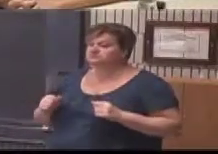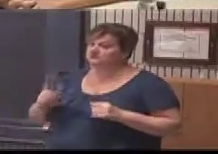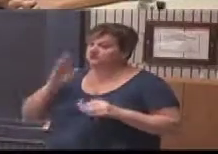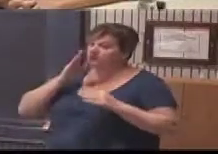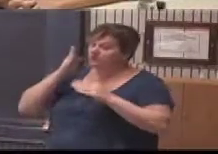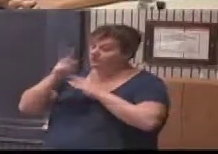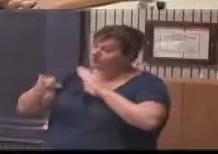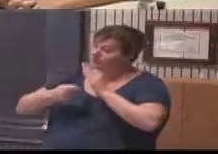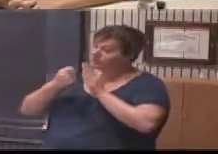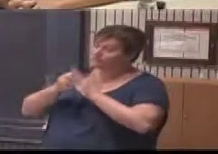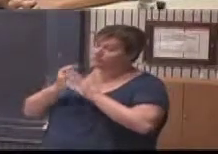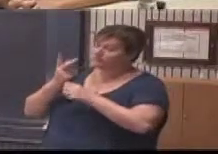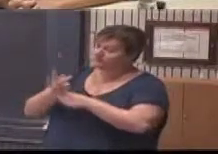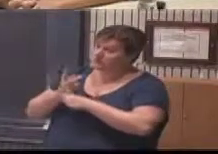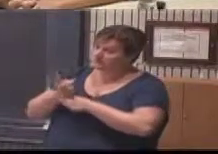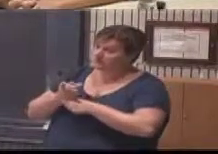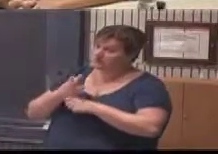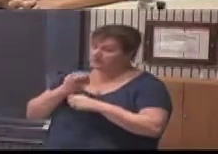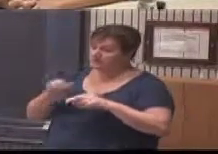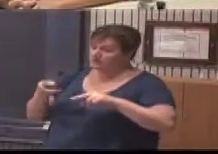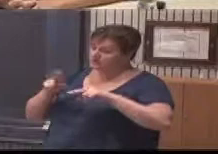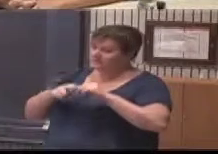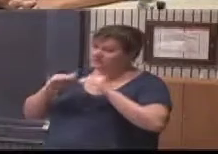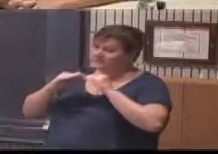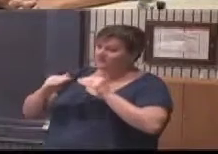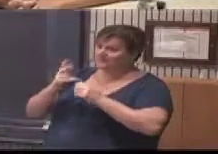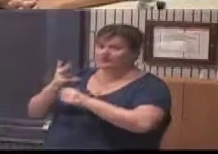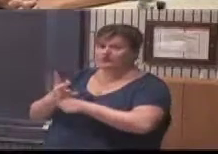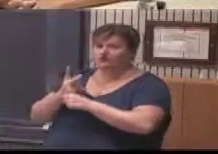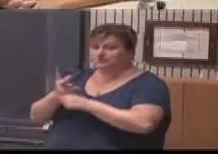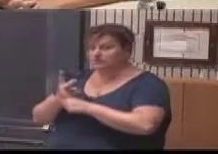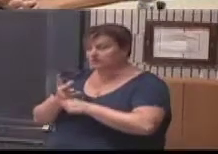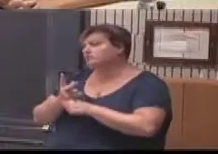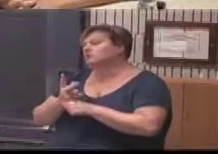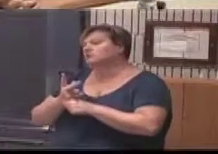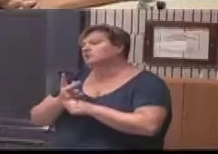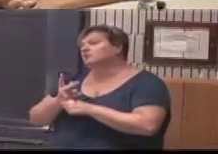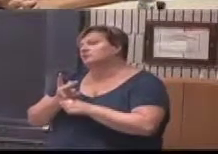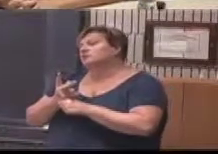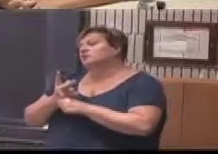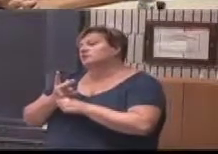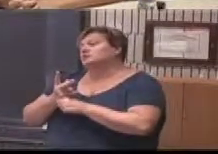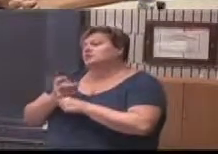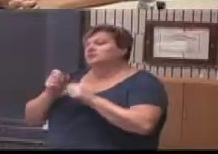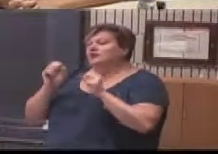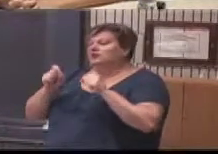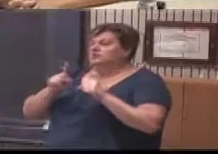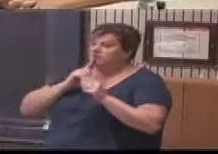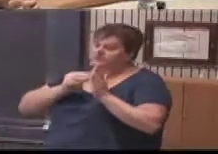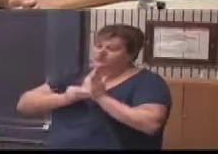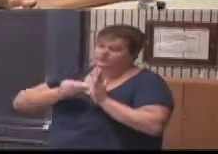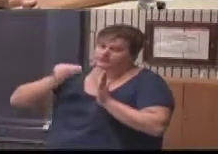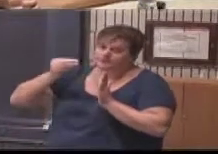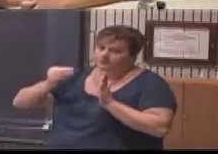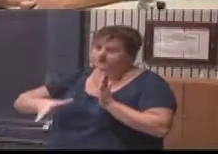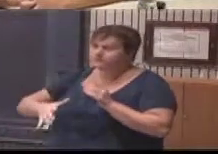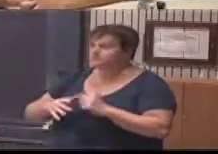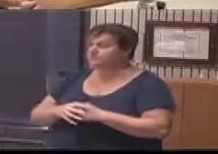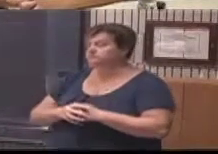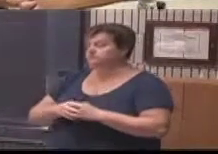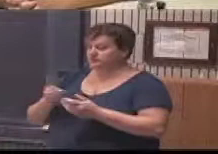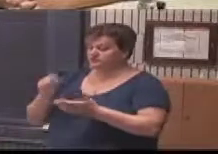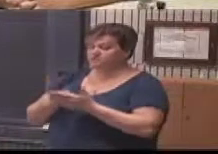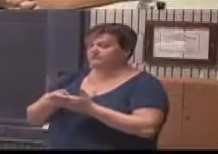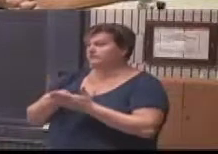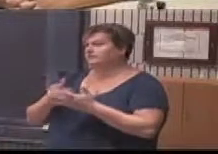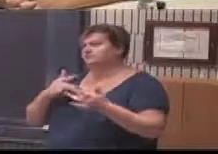long-term care that's needed and the increasing level of care can be very costly. And so funding